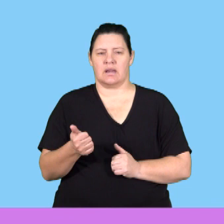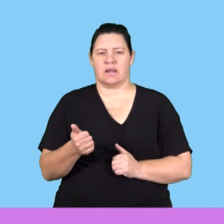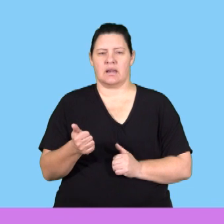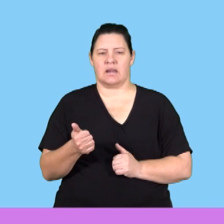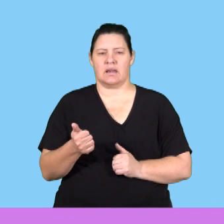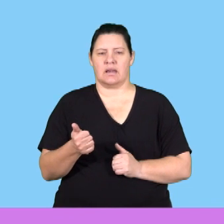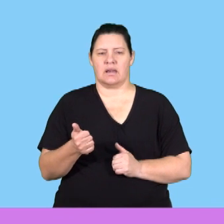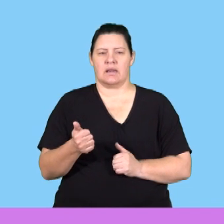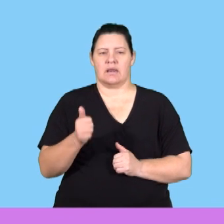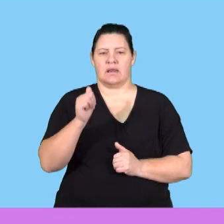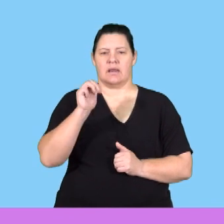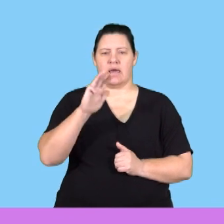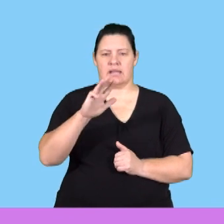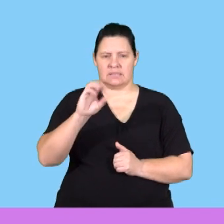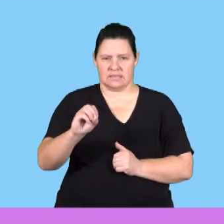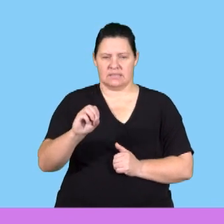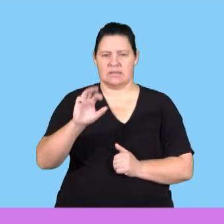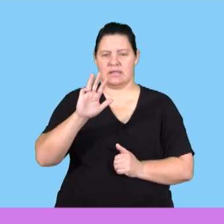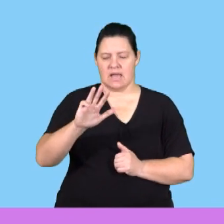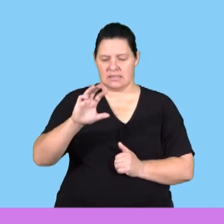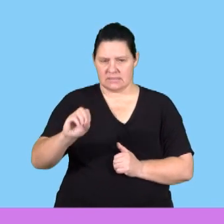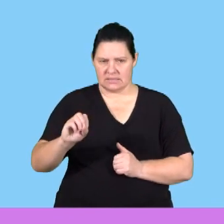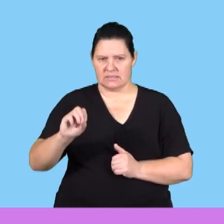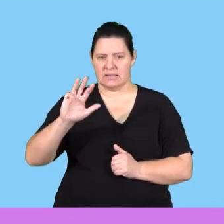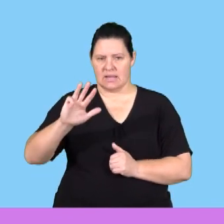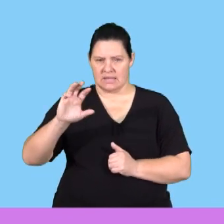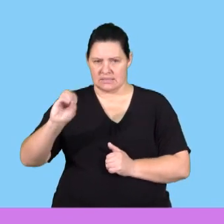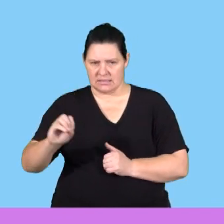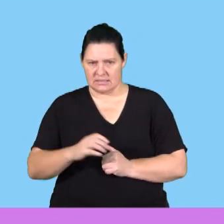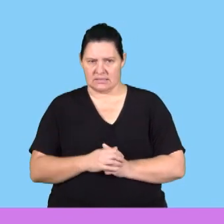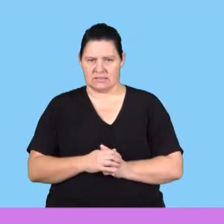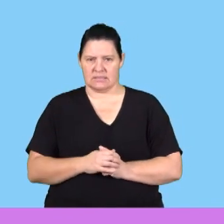then I have 3 90s.